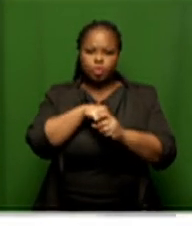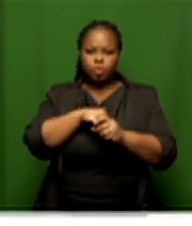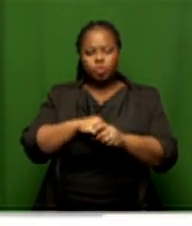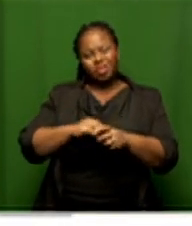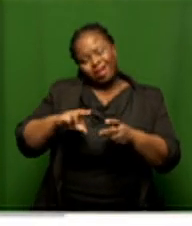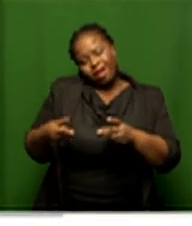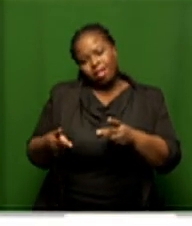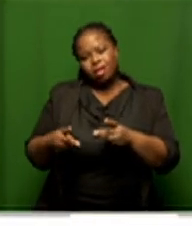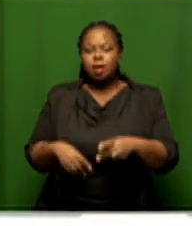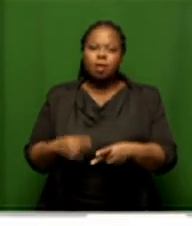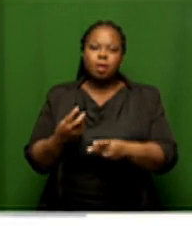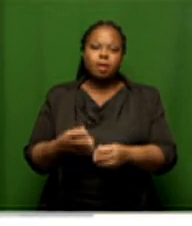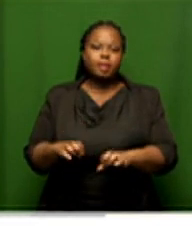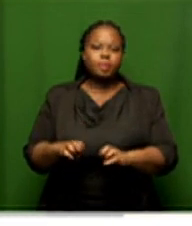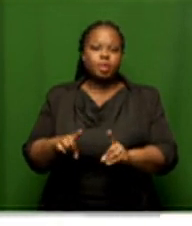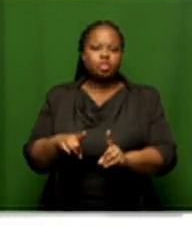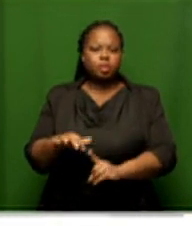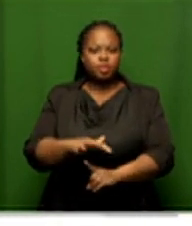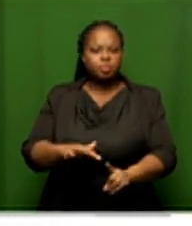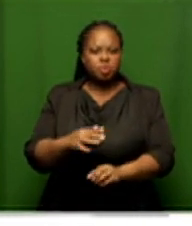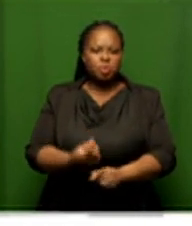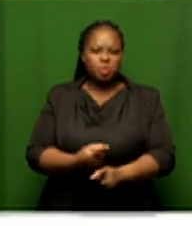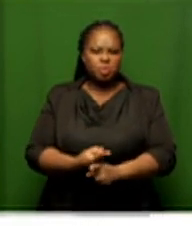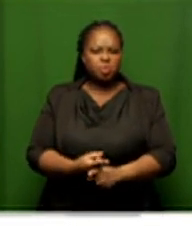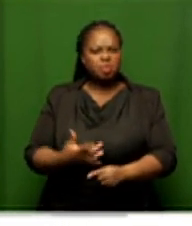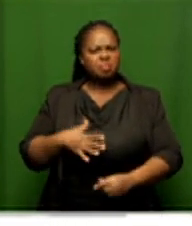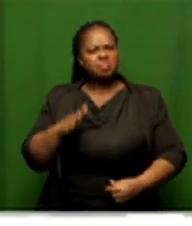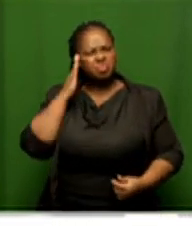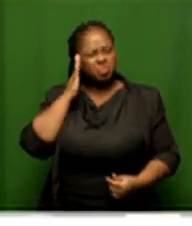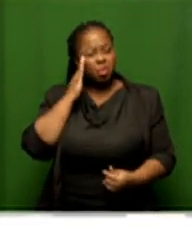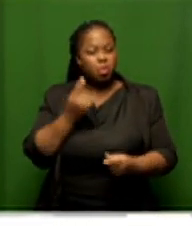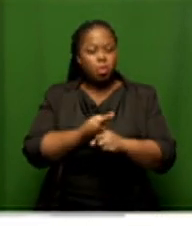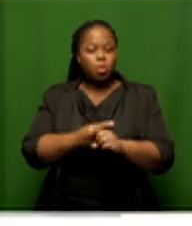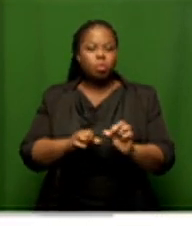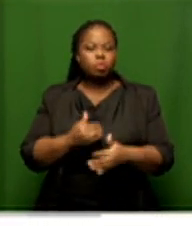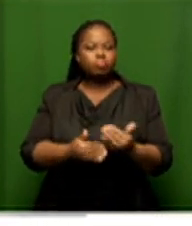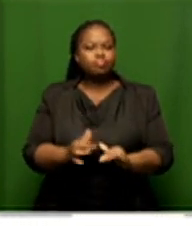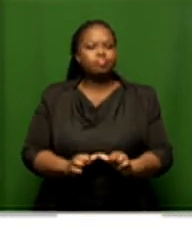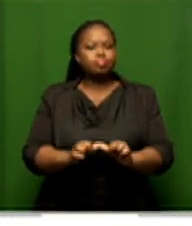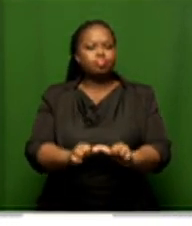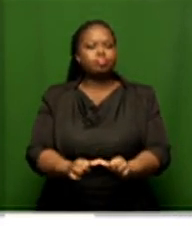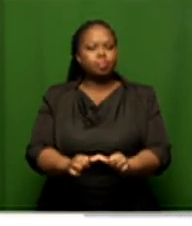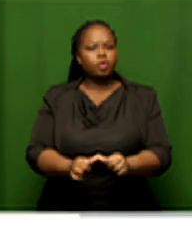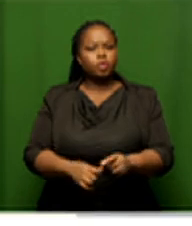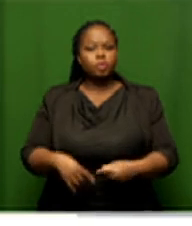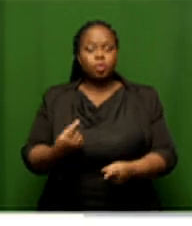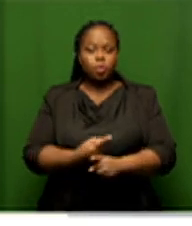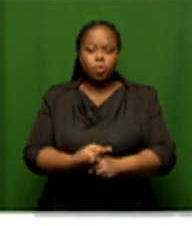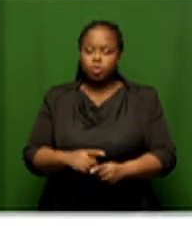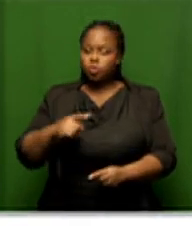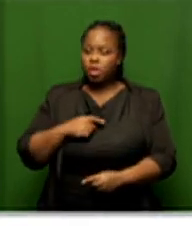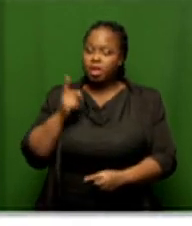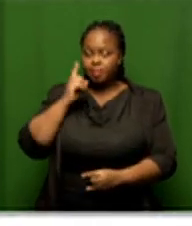other educational facilities. But just to get a sense of how the institution continues to prolong the history of this place, which we've